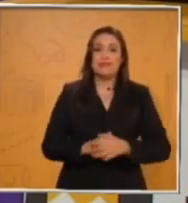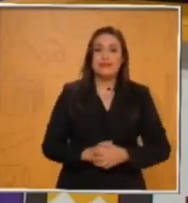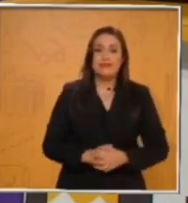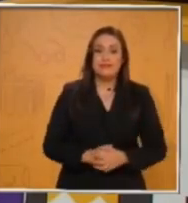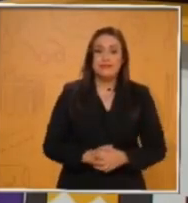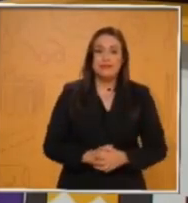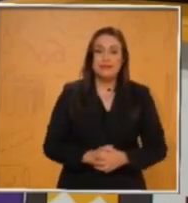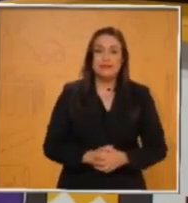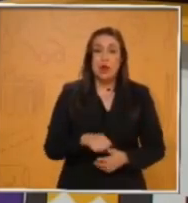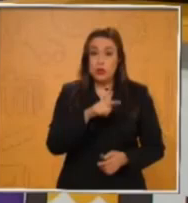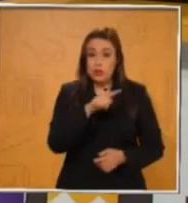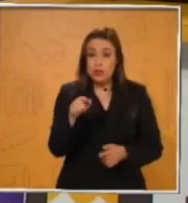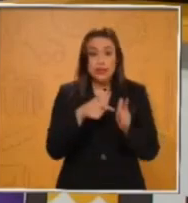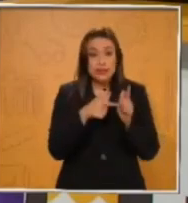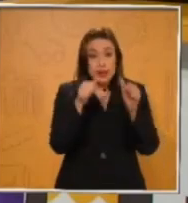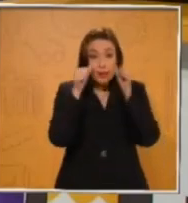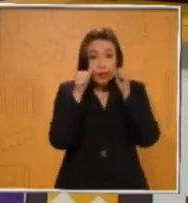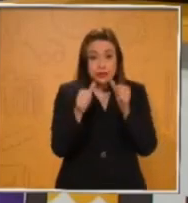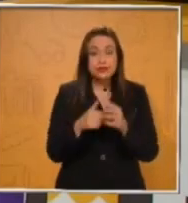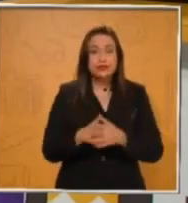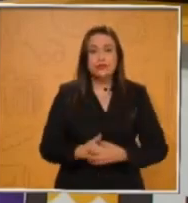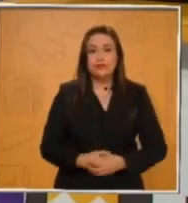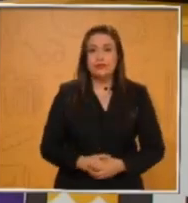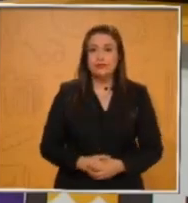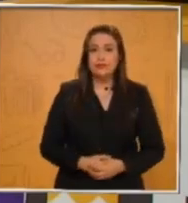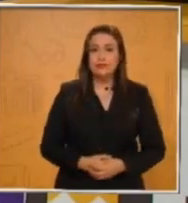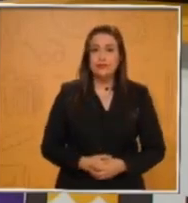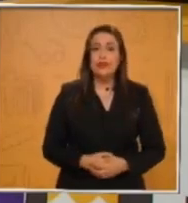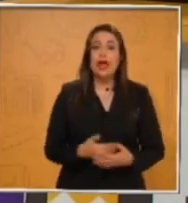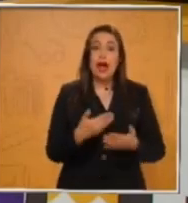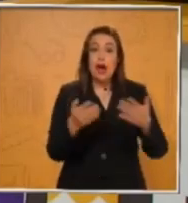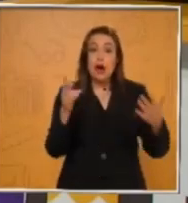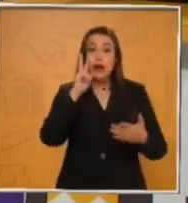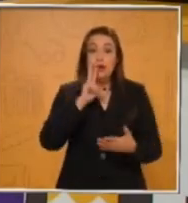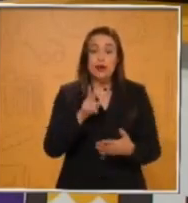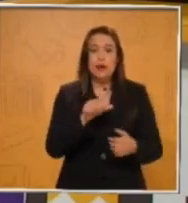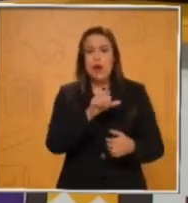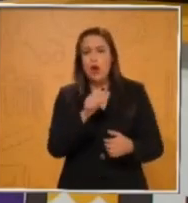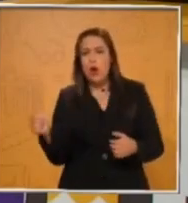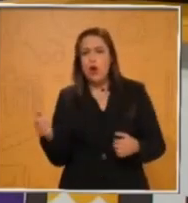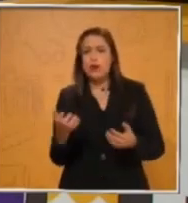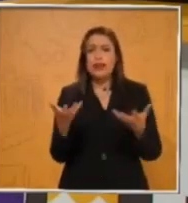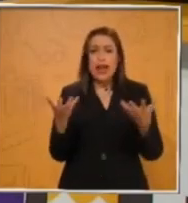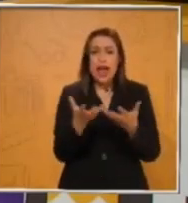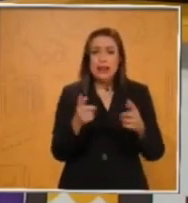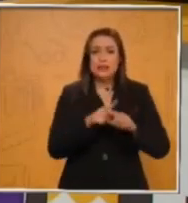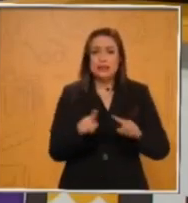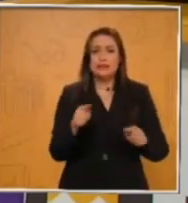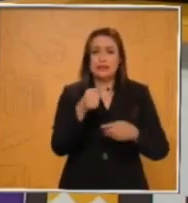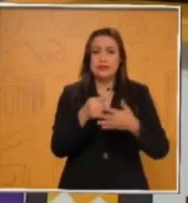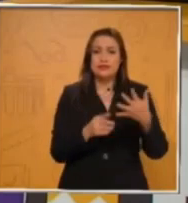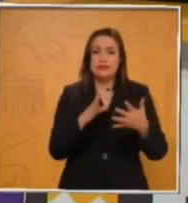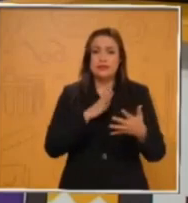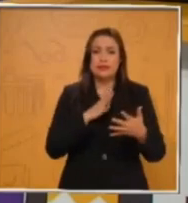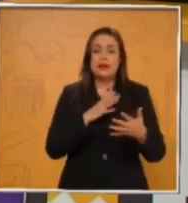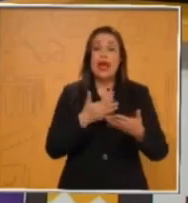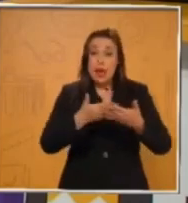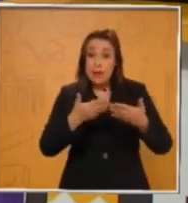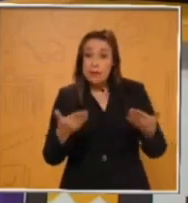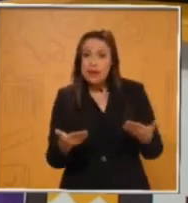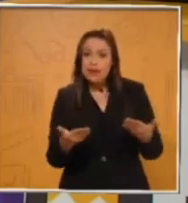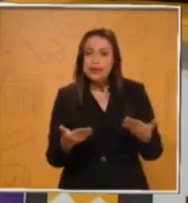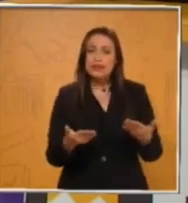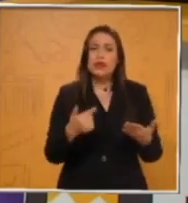Keep paying attention. We have another action. In present, every day, I use